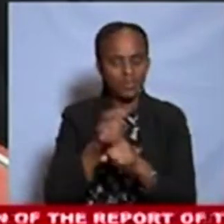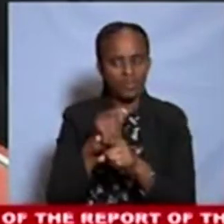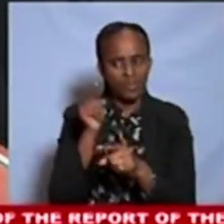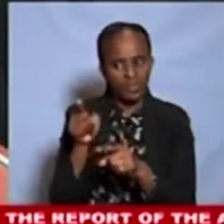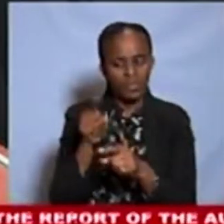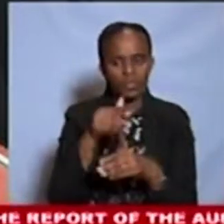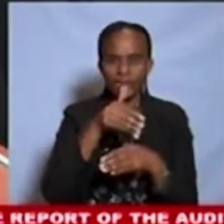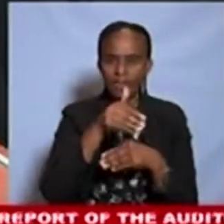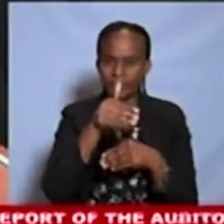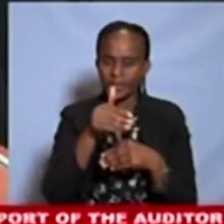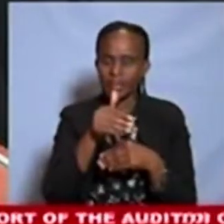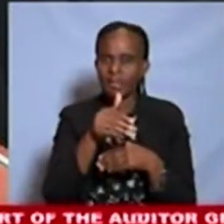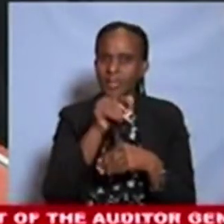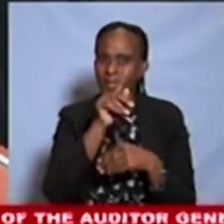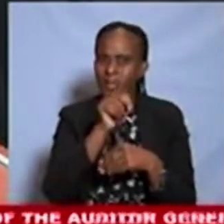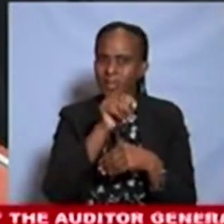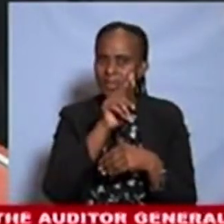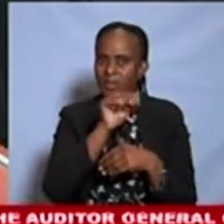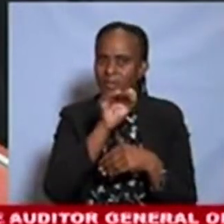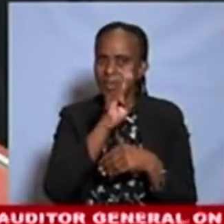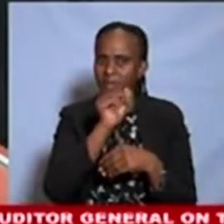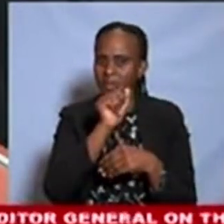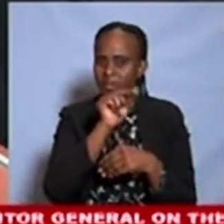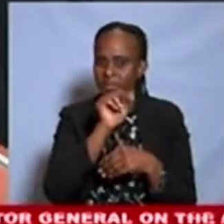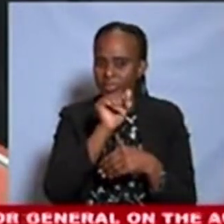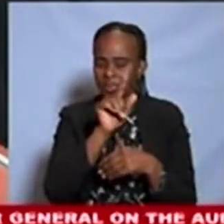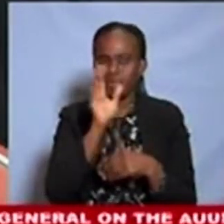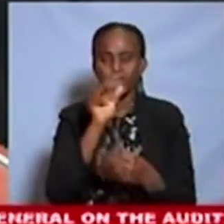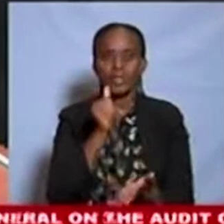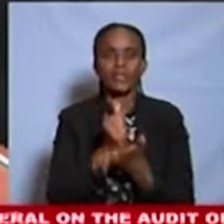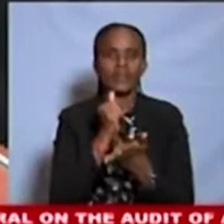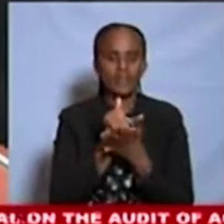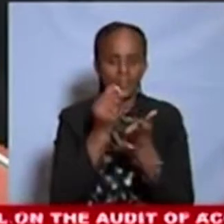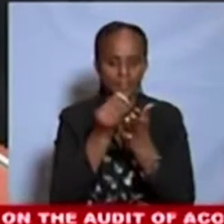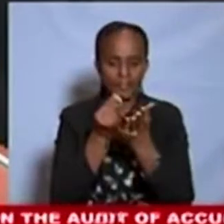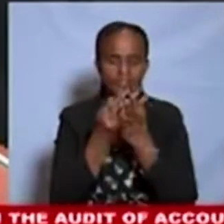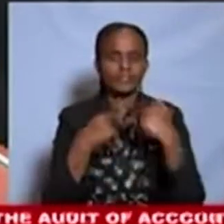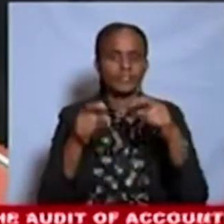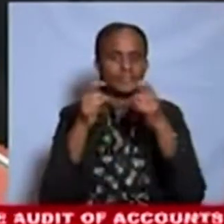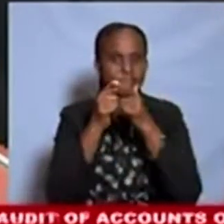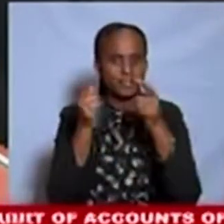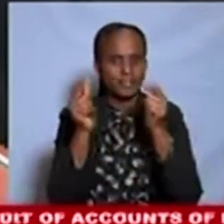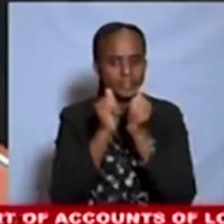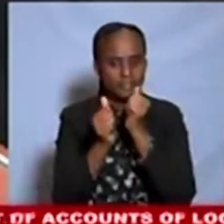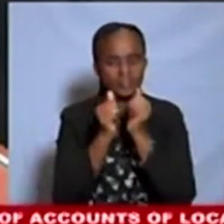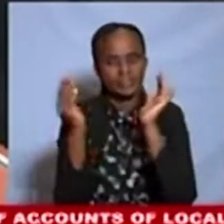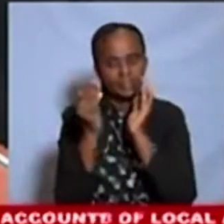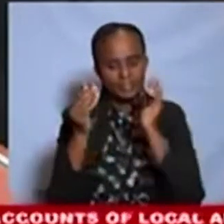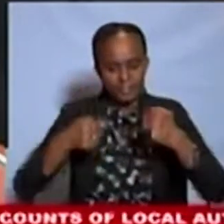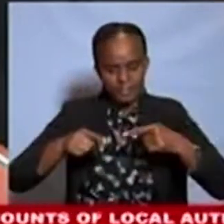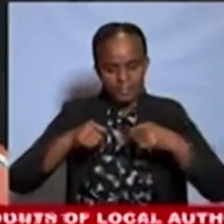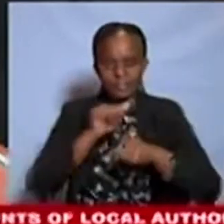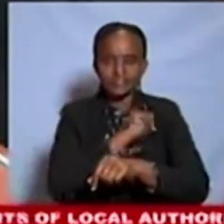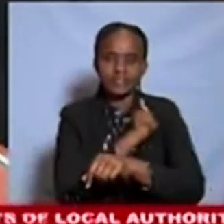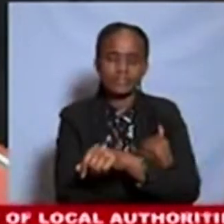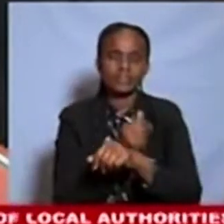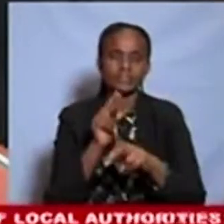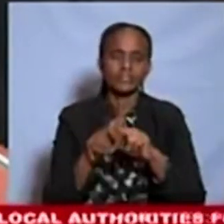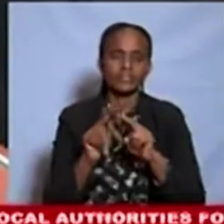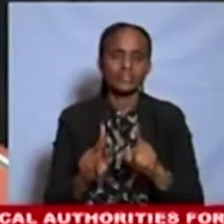Rates Tribunal. This will assist to cushion the financial challenges being faced by the local authority, Chair.